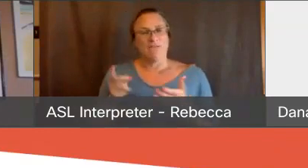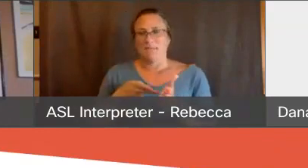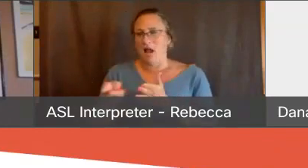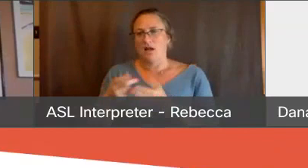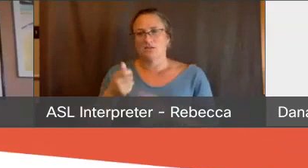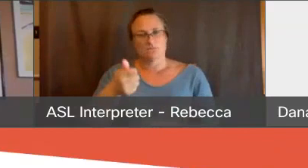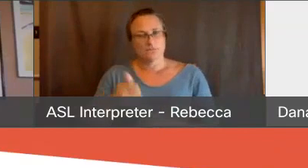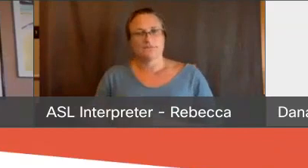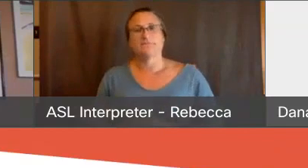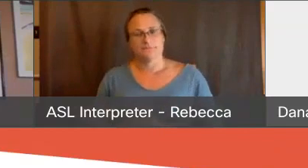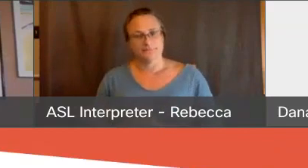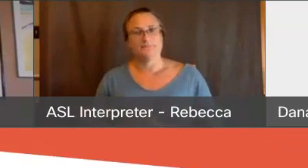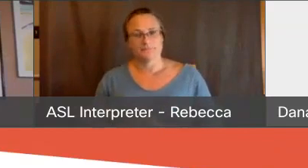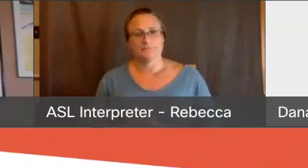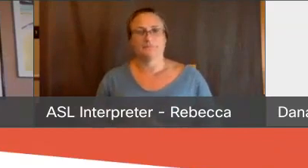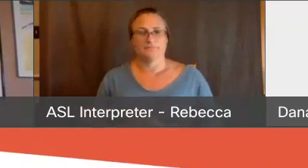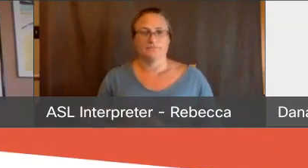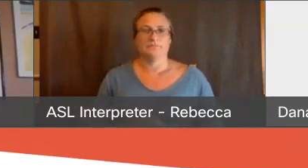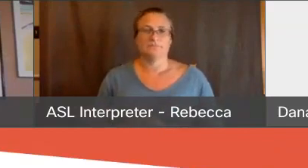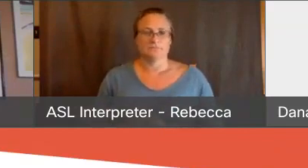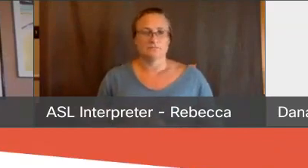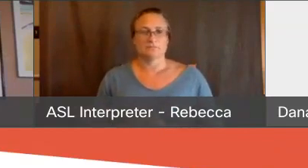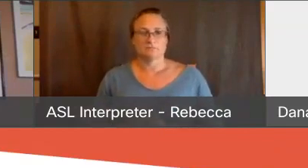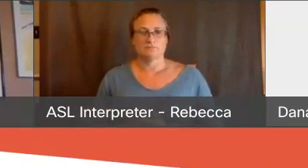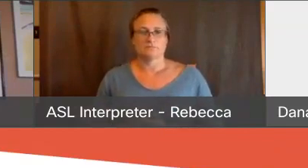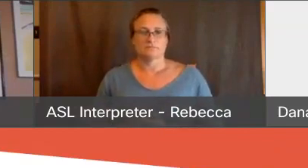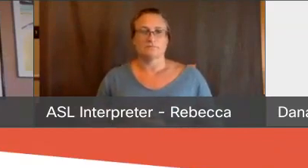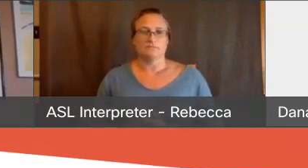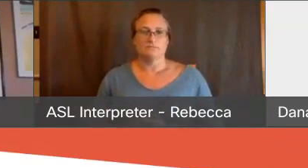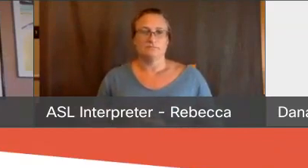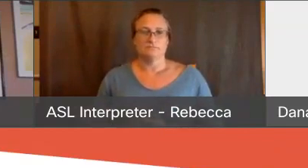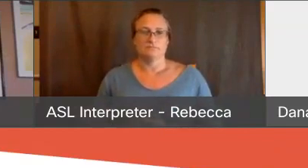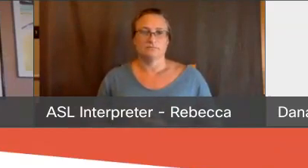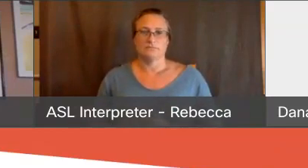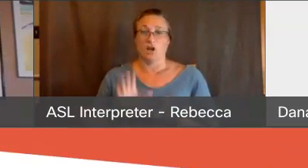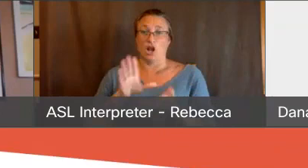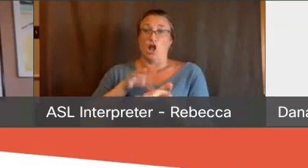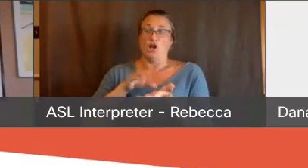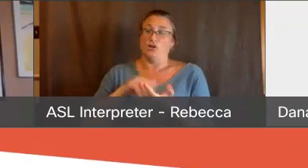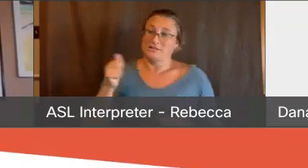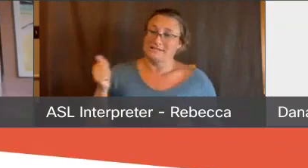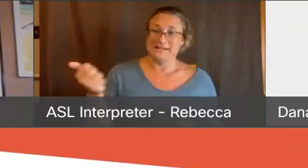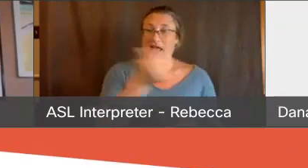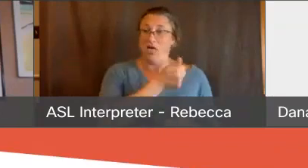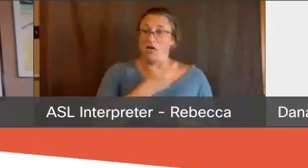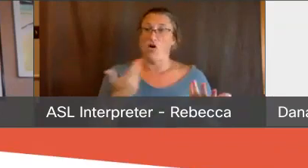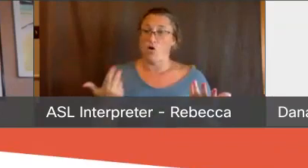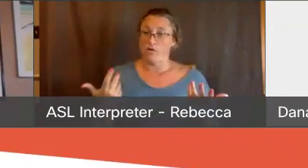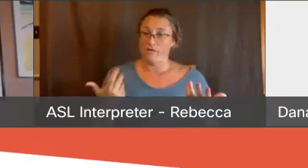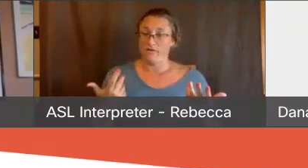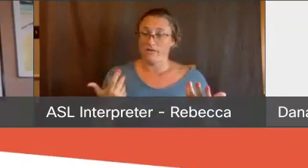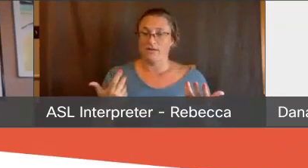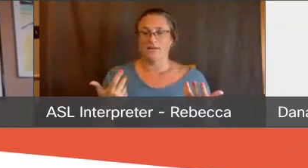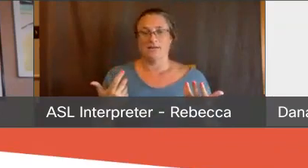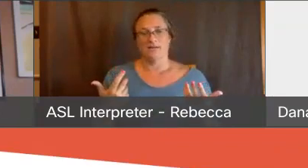with ourselves and with our own motivation. Educating ourselves is another thing that, while the internet might have